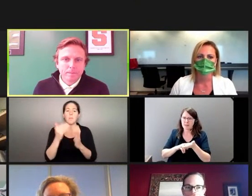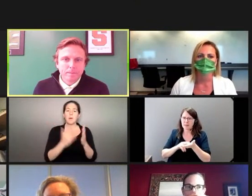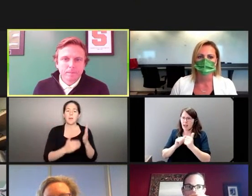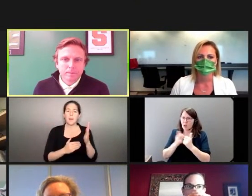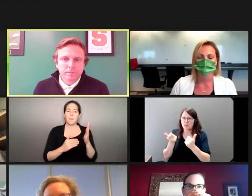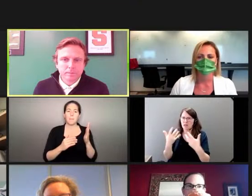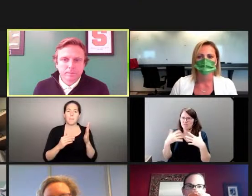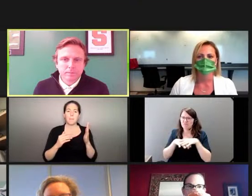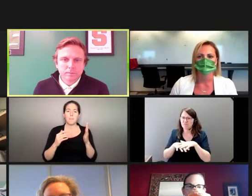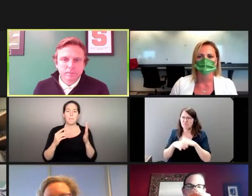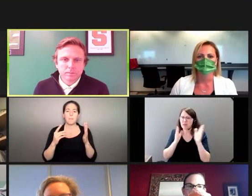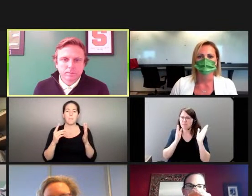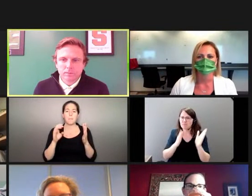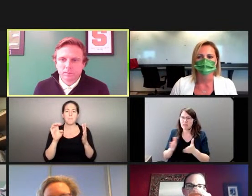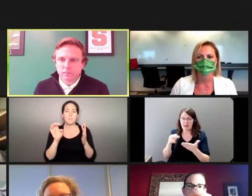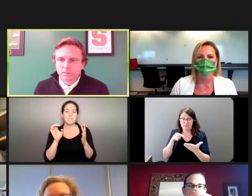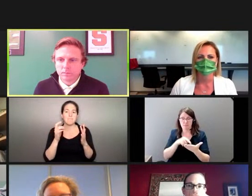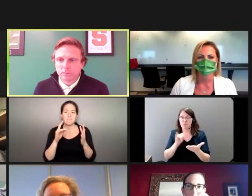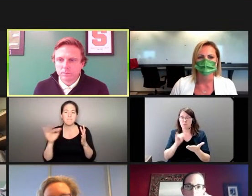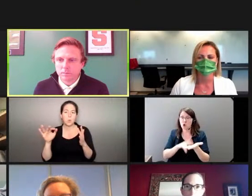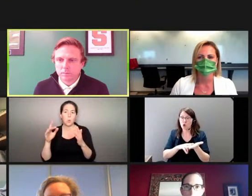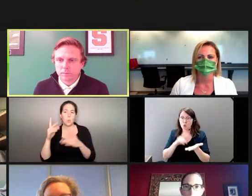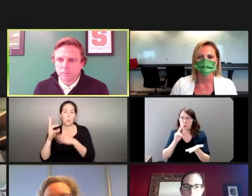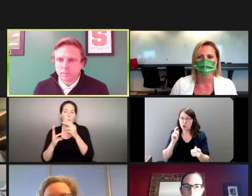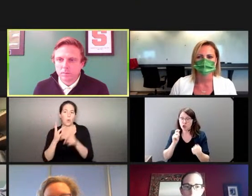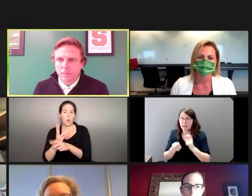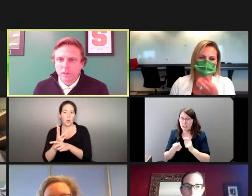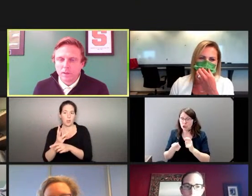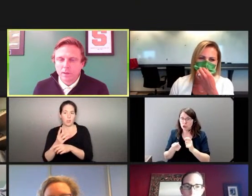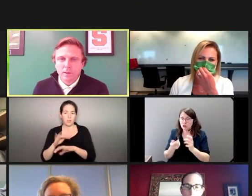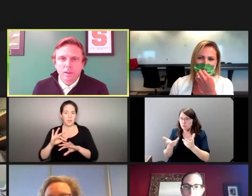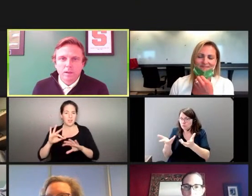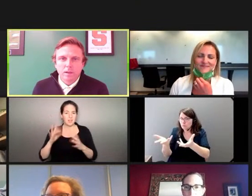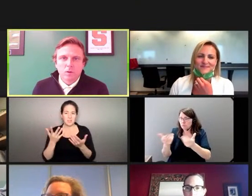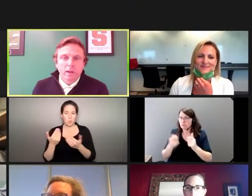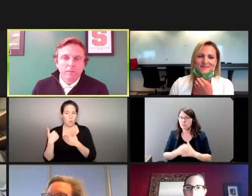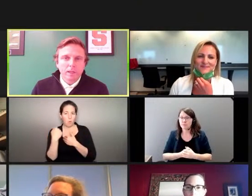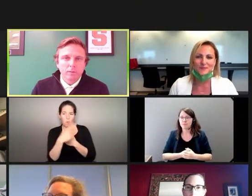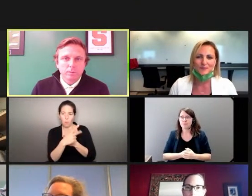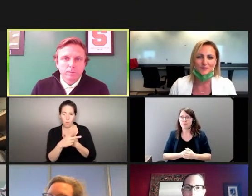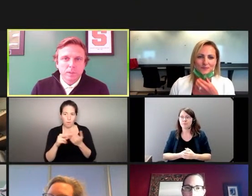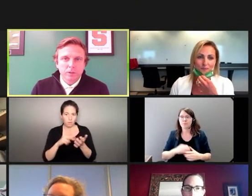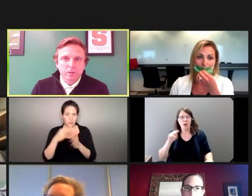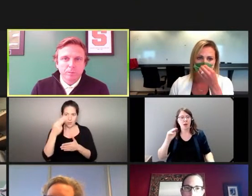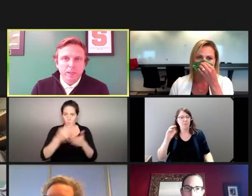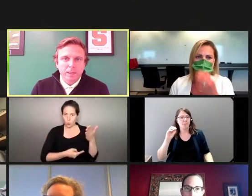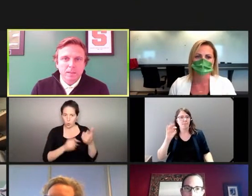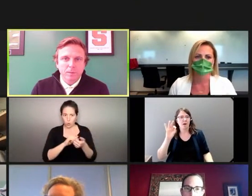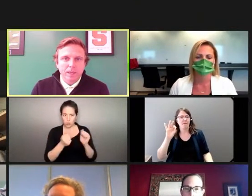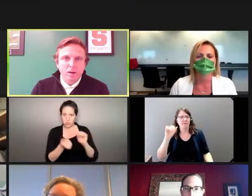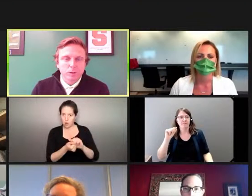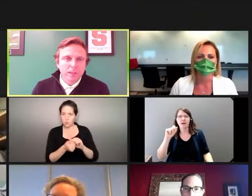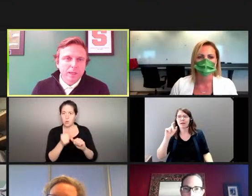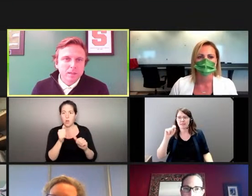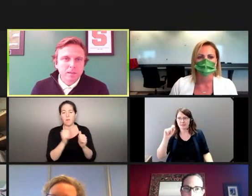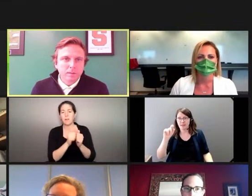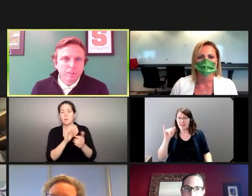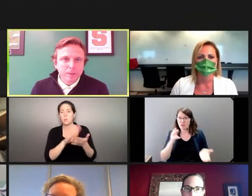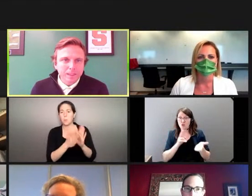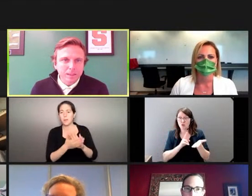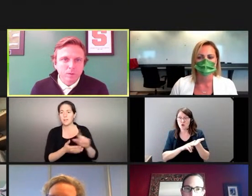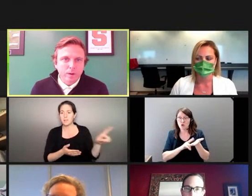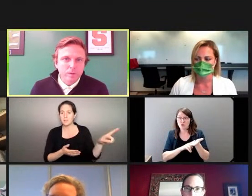changed? I guess I'll just leave it at that. So I can touch it a bit. I mean, that contract has,